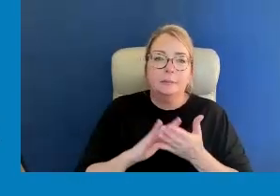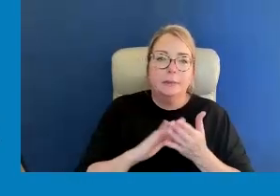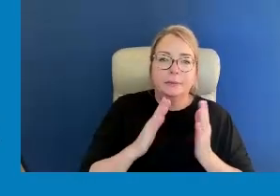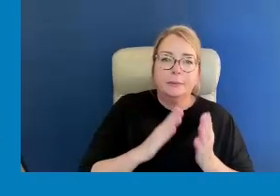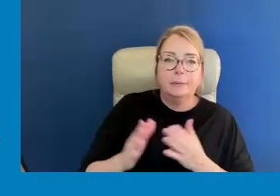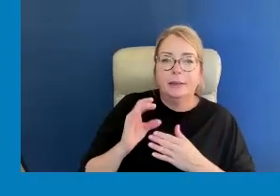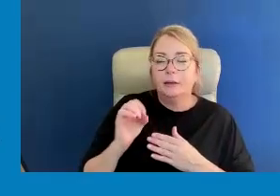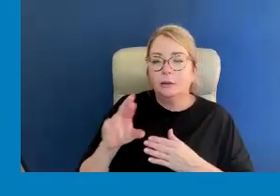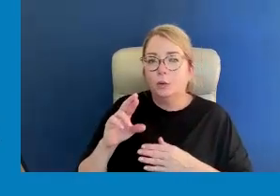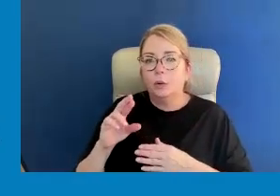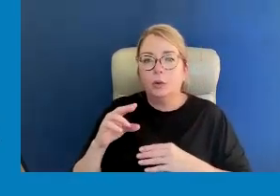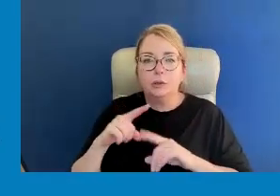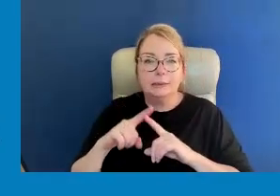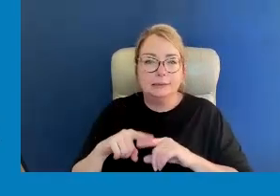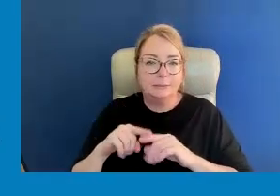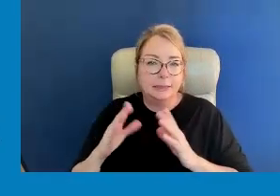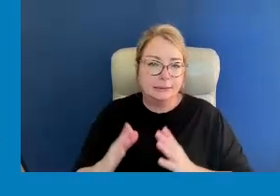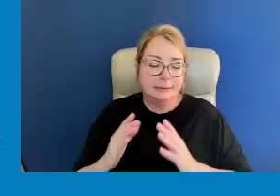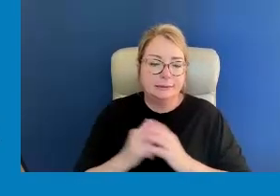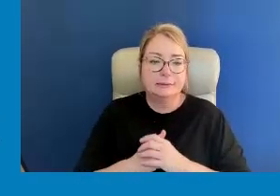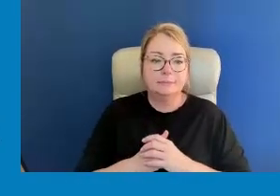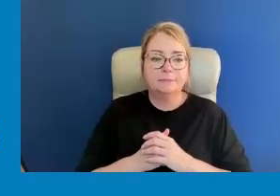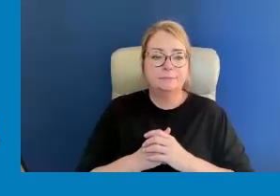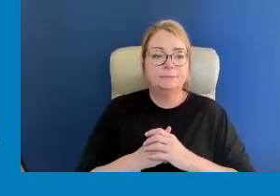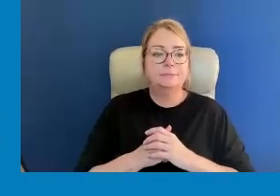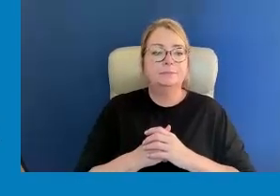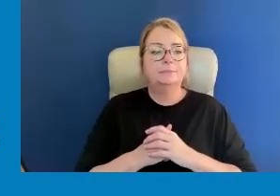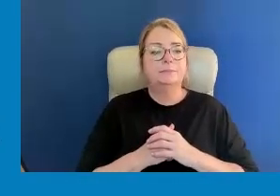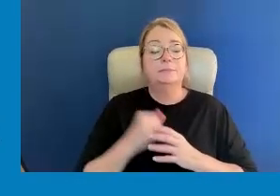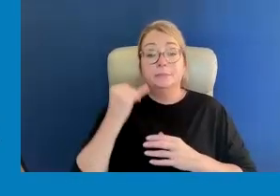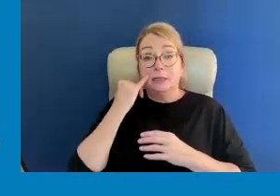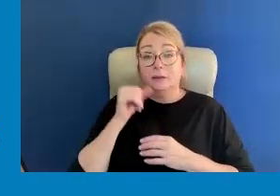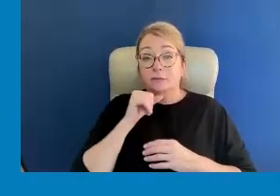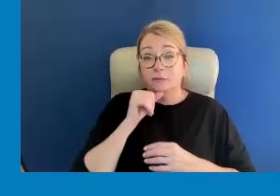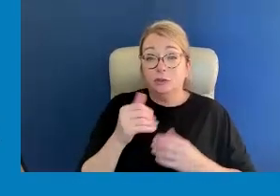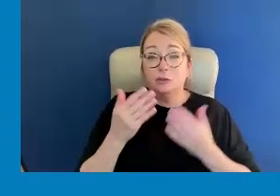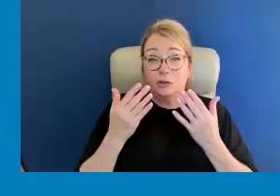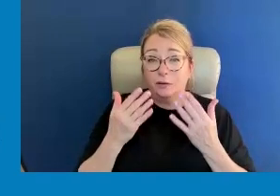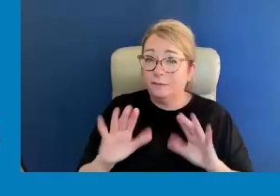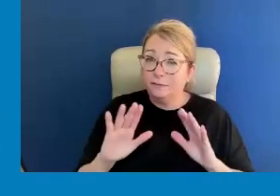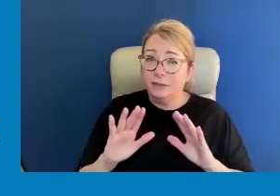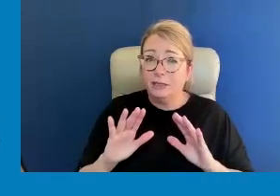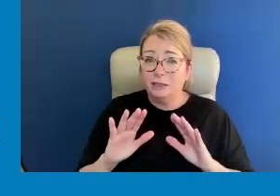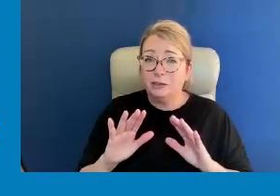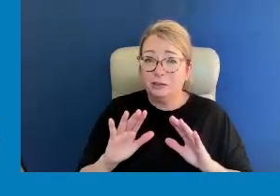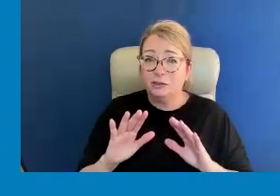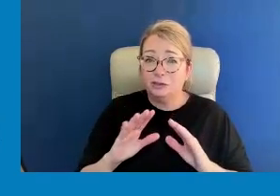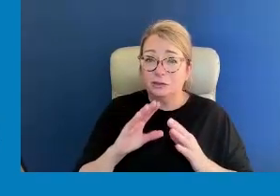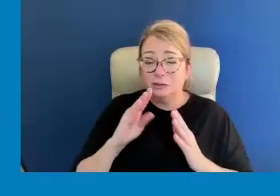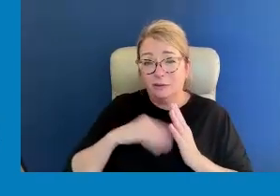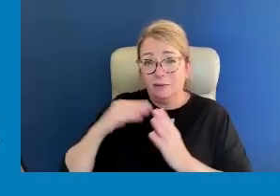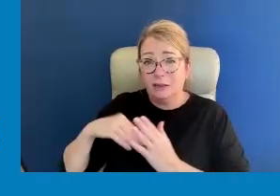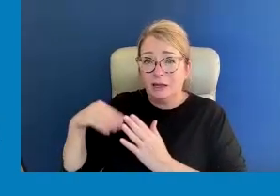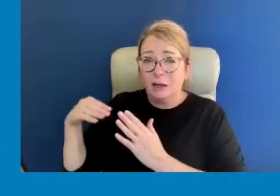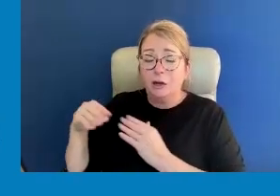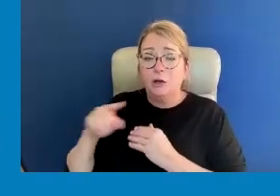upcoming plan year beginning October 1st, 2025. Now, if you do not complete your benefit elections in Benefit Bridge,